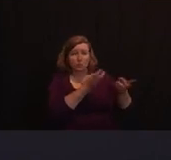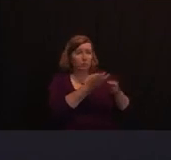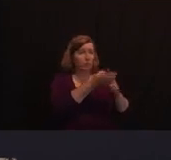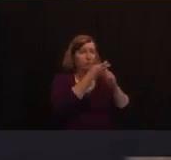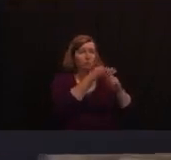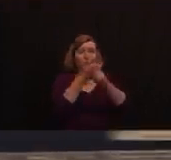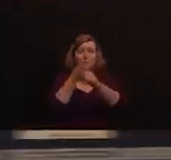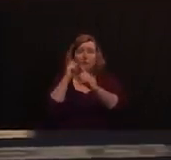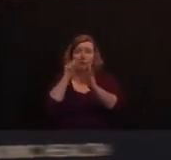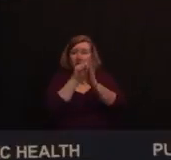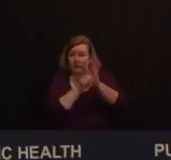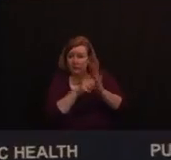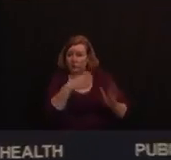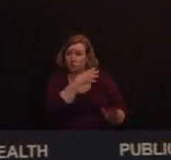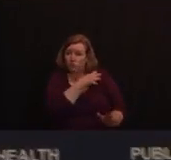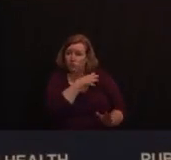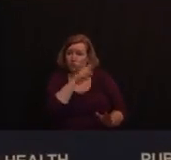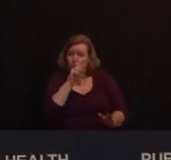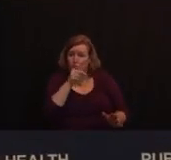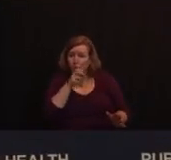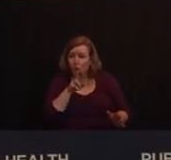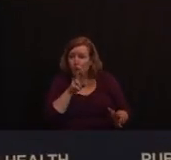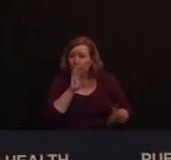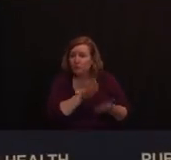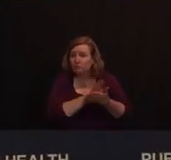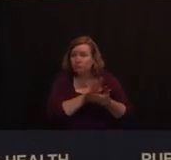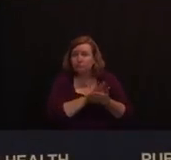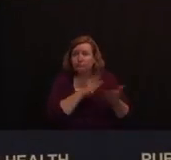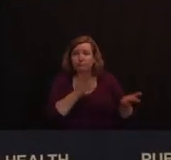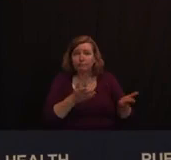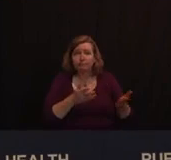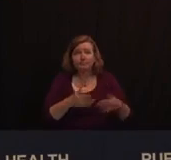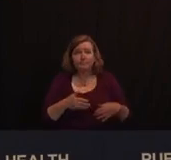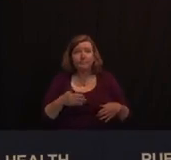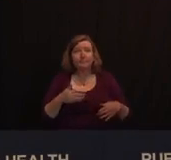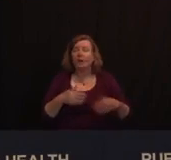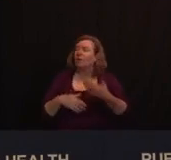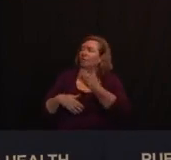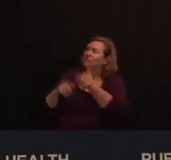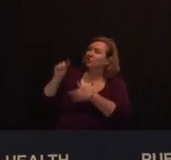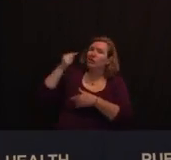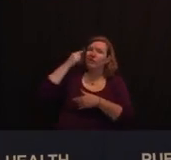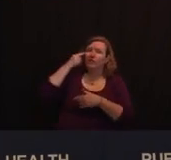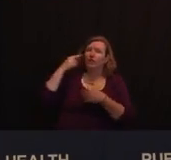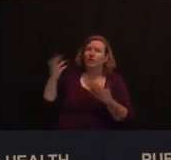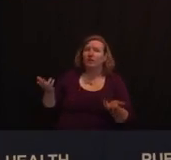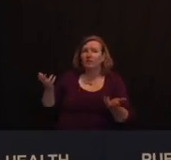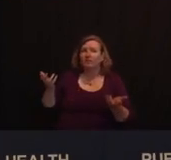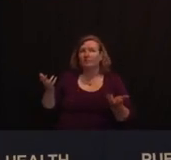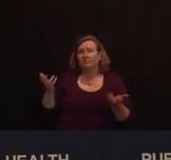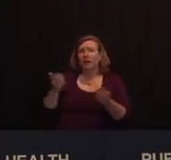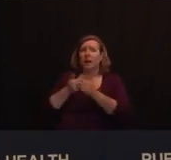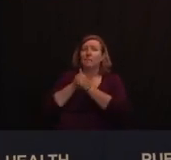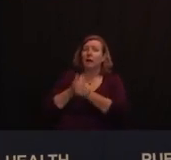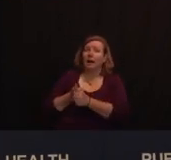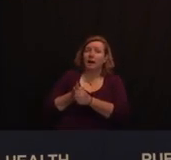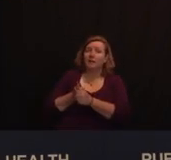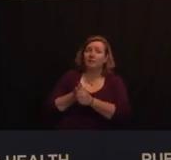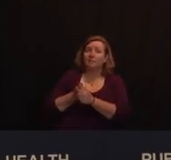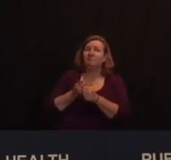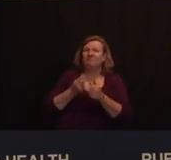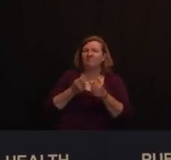Thanks, Pat. Governor. Good afternoon. Since we last met, we do have one EO compliance citation that